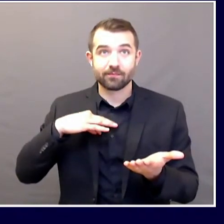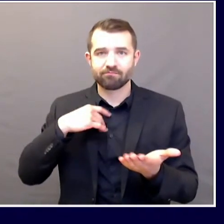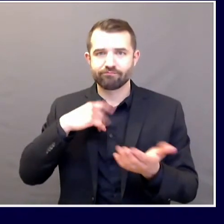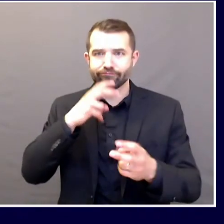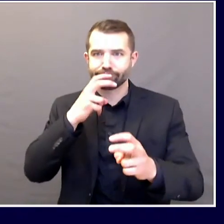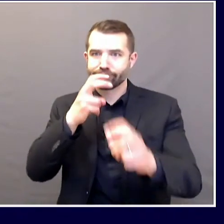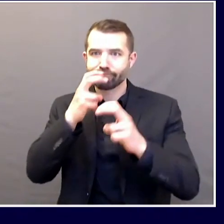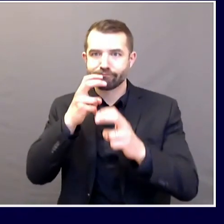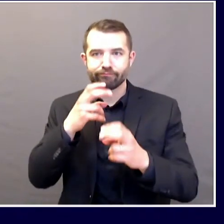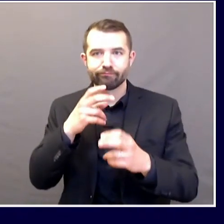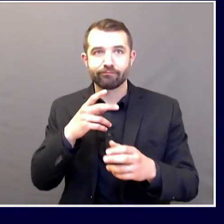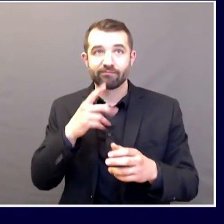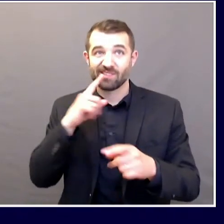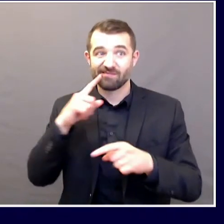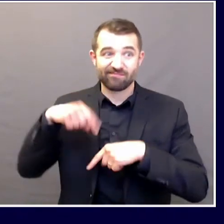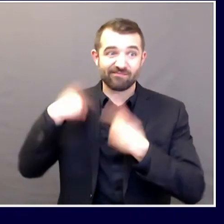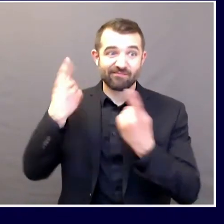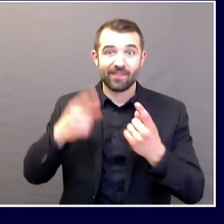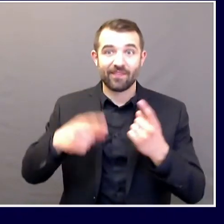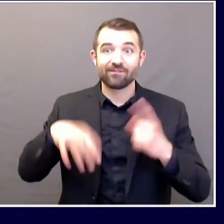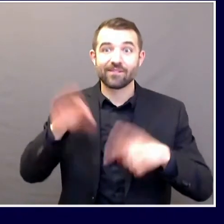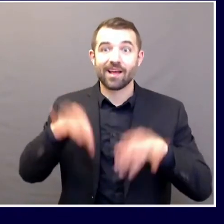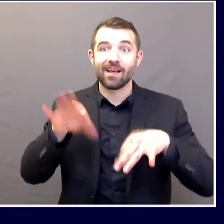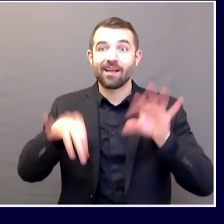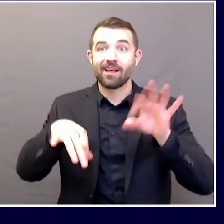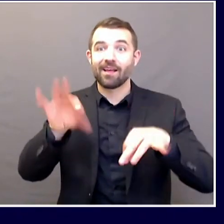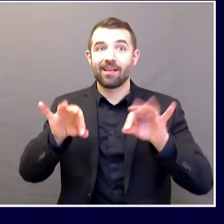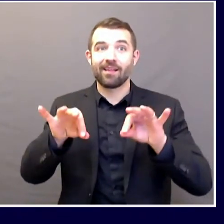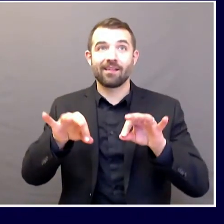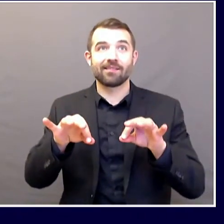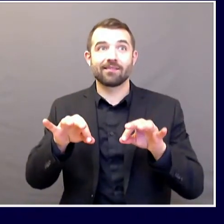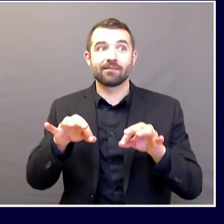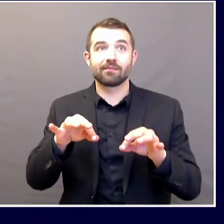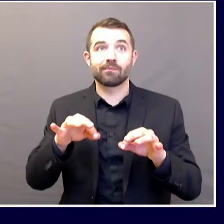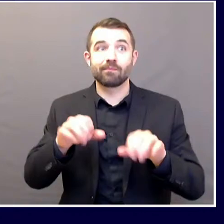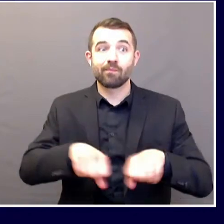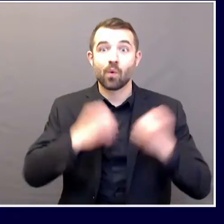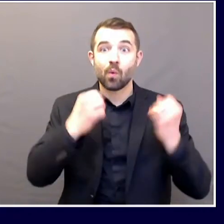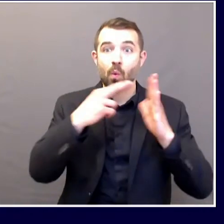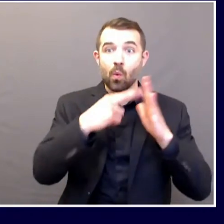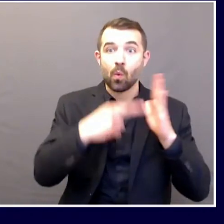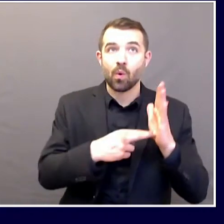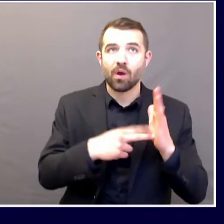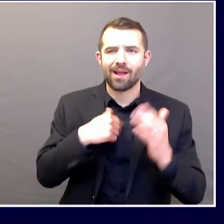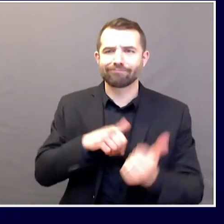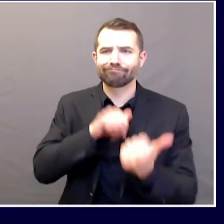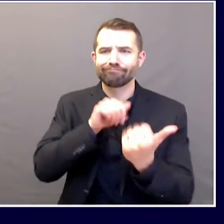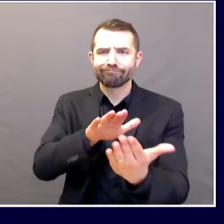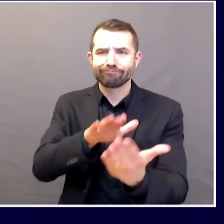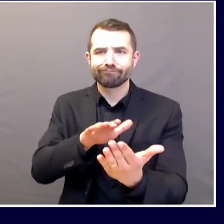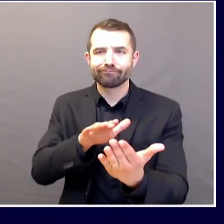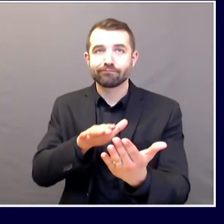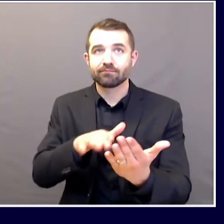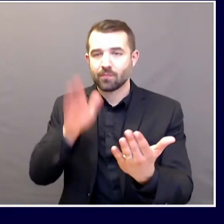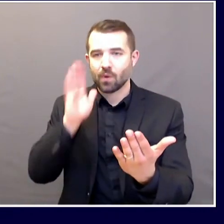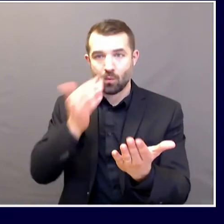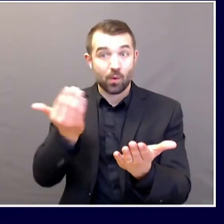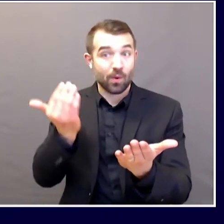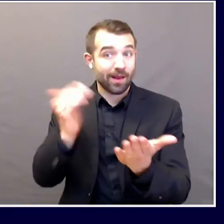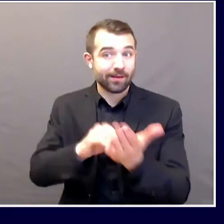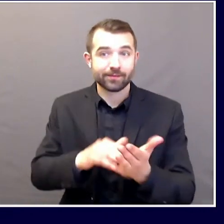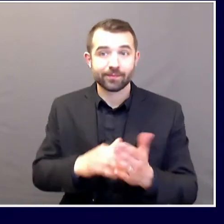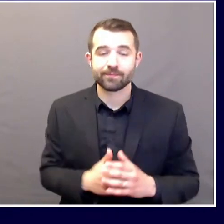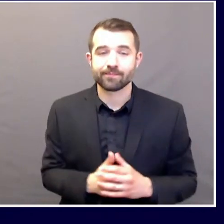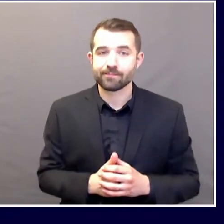physical distancing, we won't hesitate to step in. Okay, thank you. And the other listener asks, if all of the adults at a